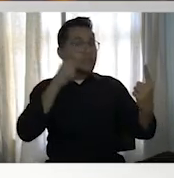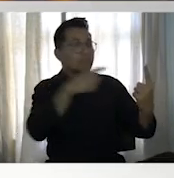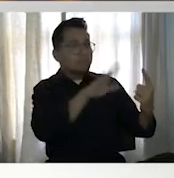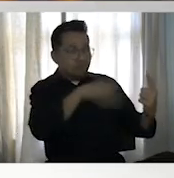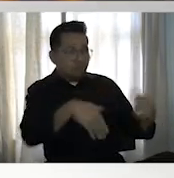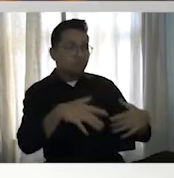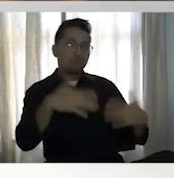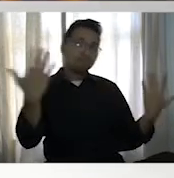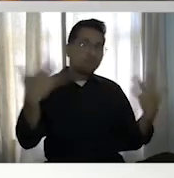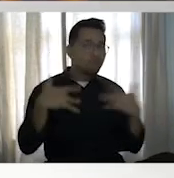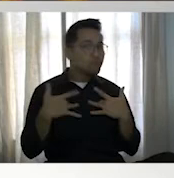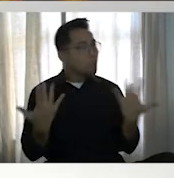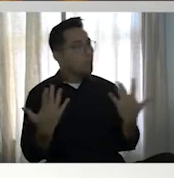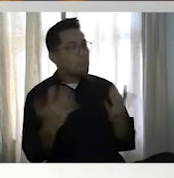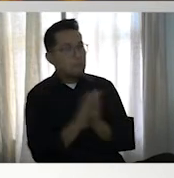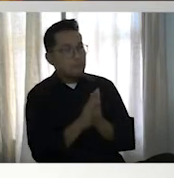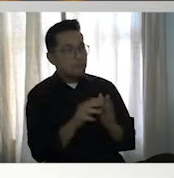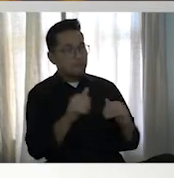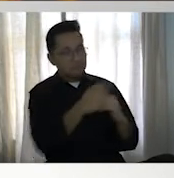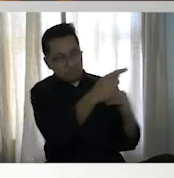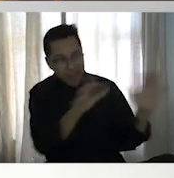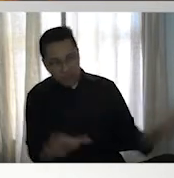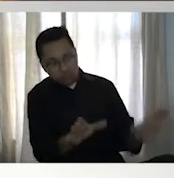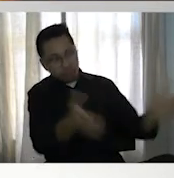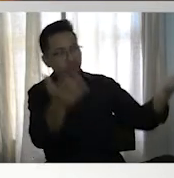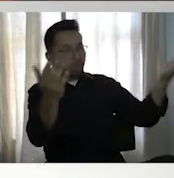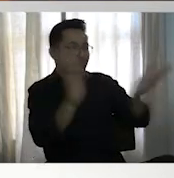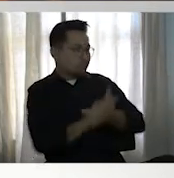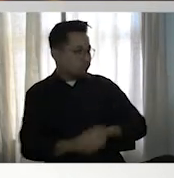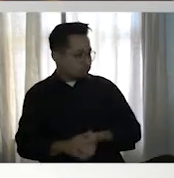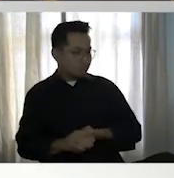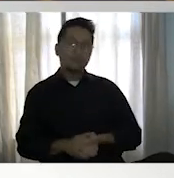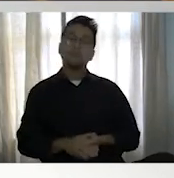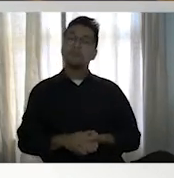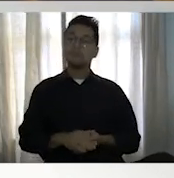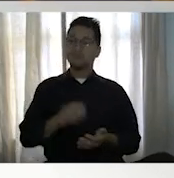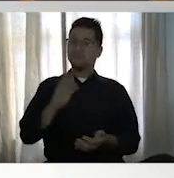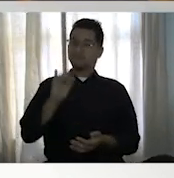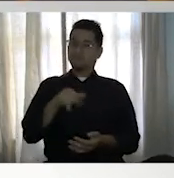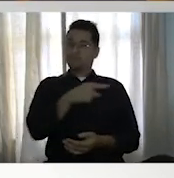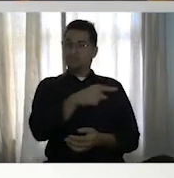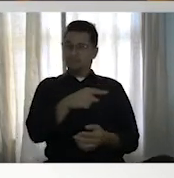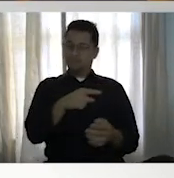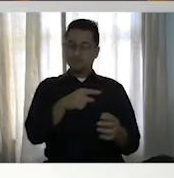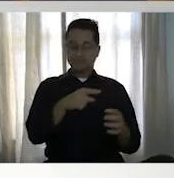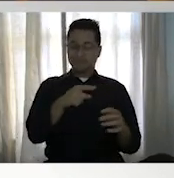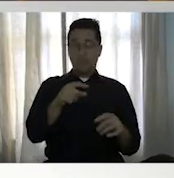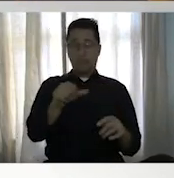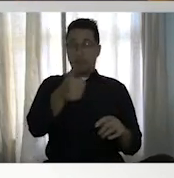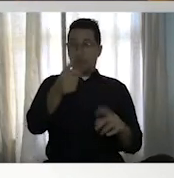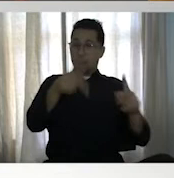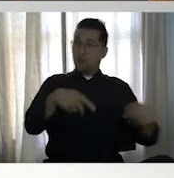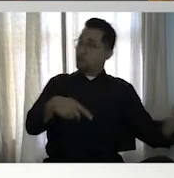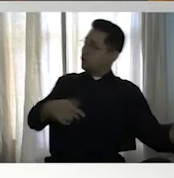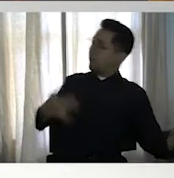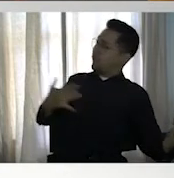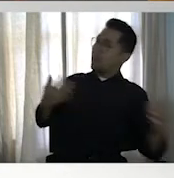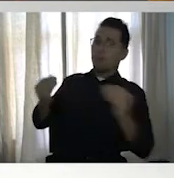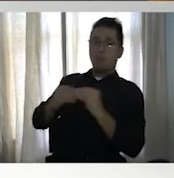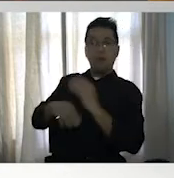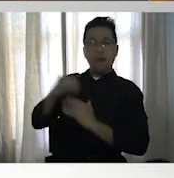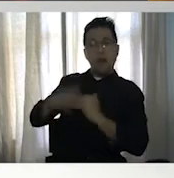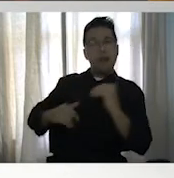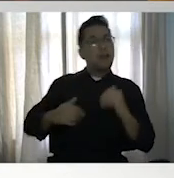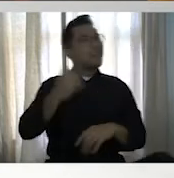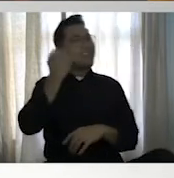yo, hey, what's up? How you doing, right? And that would, the other person would feel comfortable. If I walked